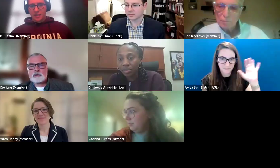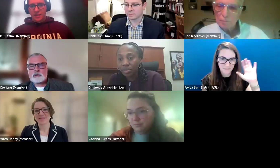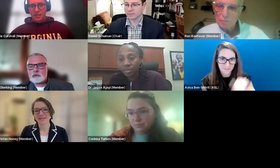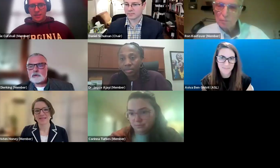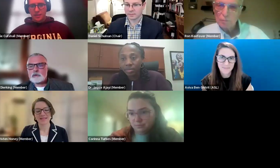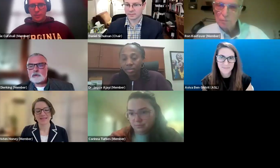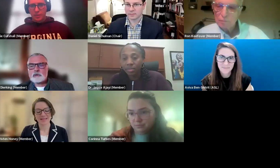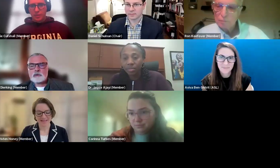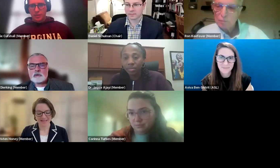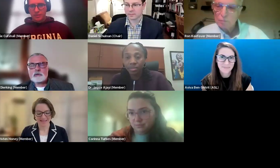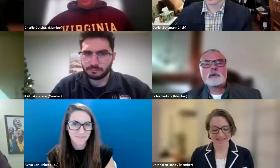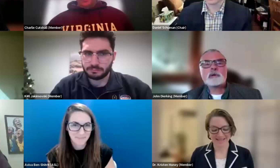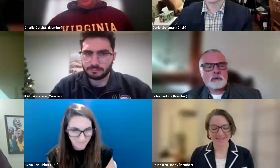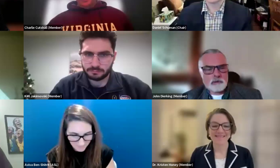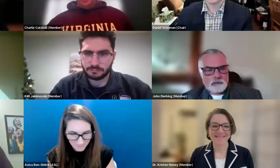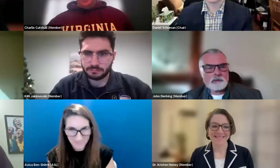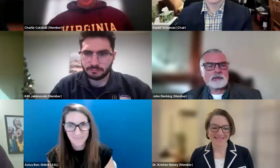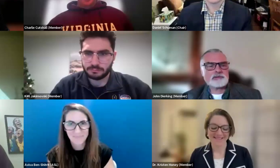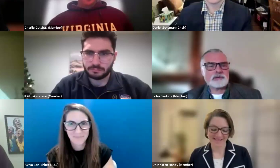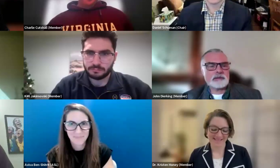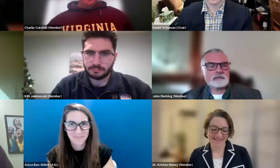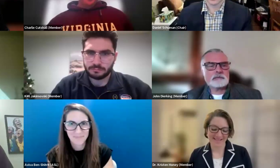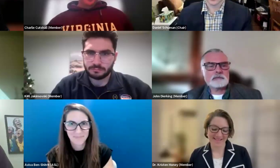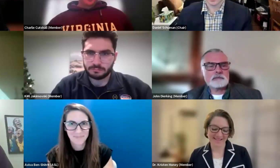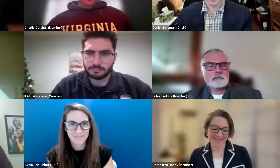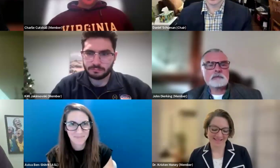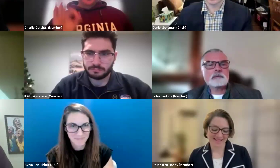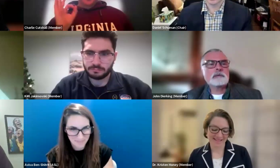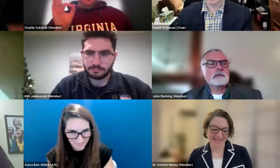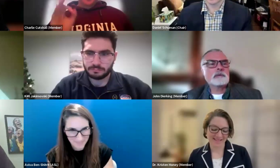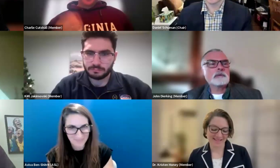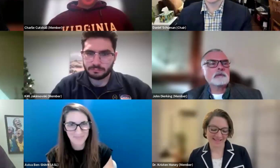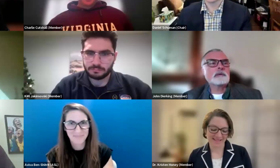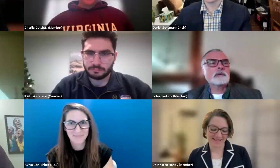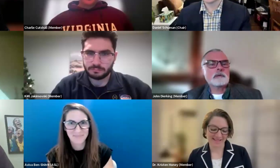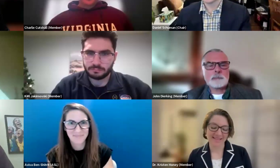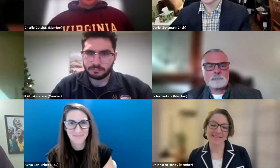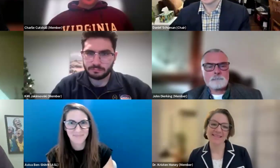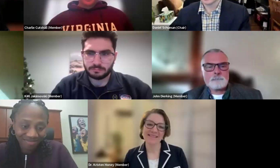And many thanks to the ASL interpreters. Yes. Absolutely.